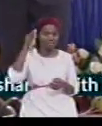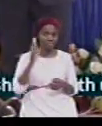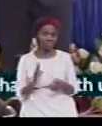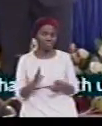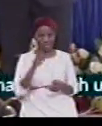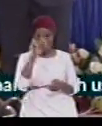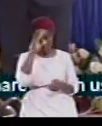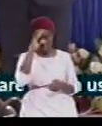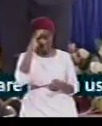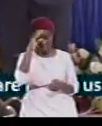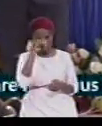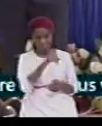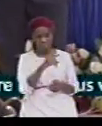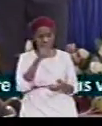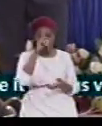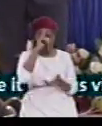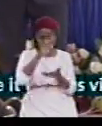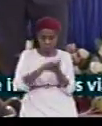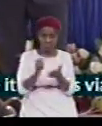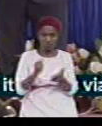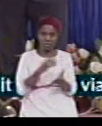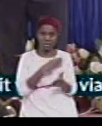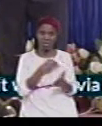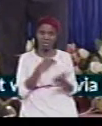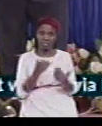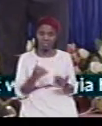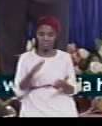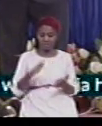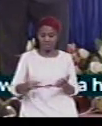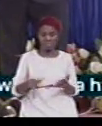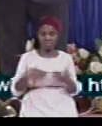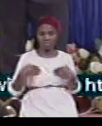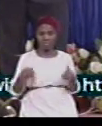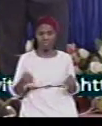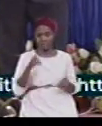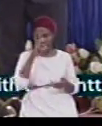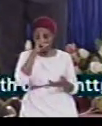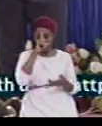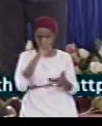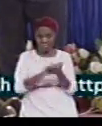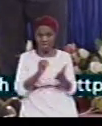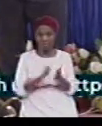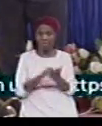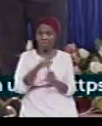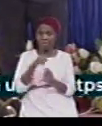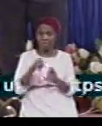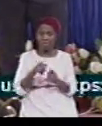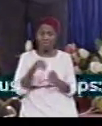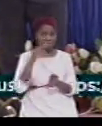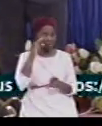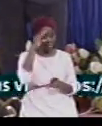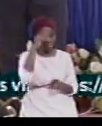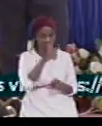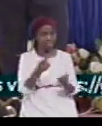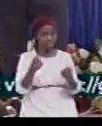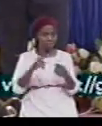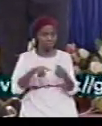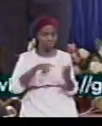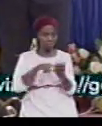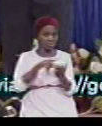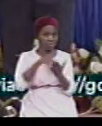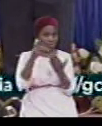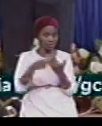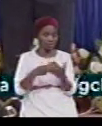As a child as he is, he believed that when he came to this program, Pastor Kumuyi will pray for